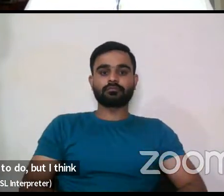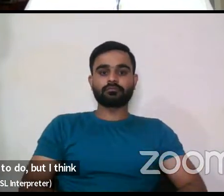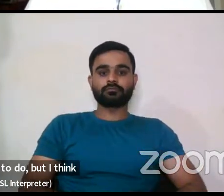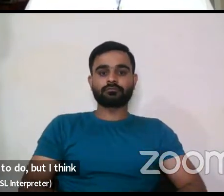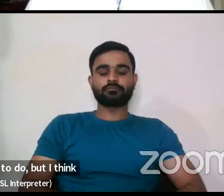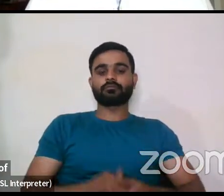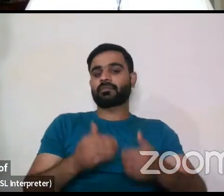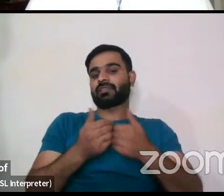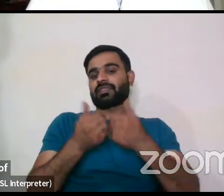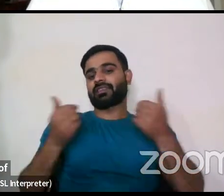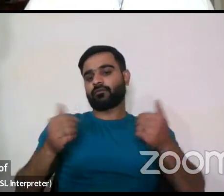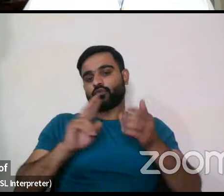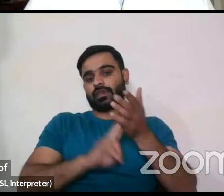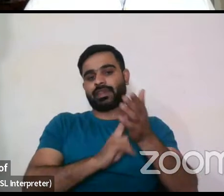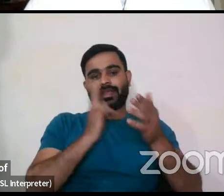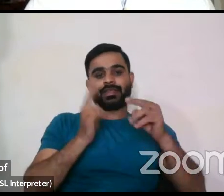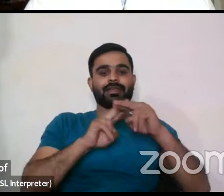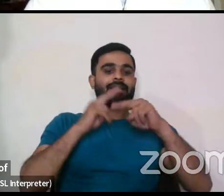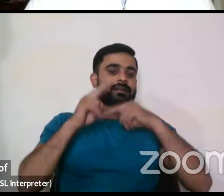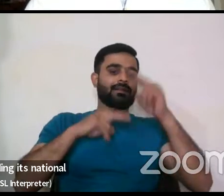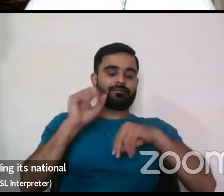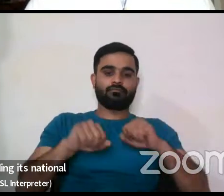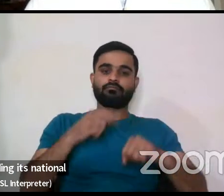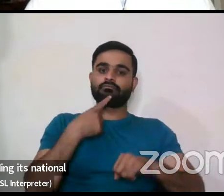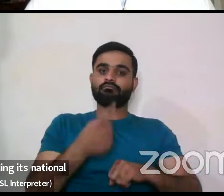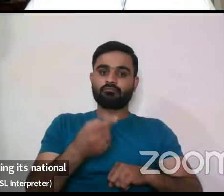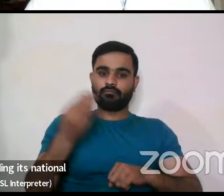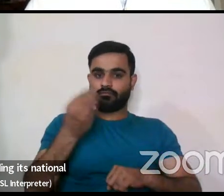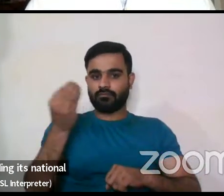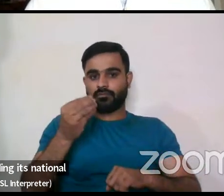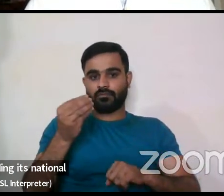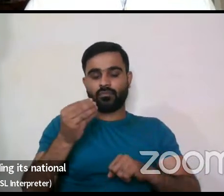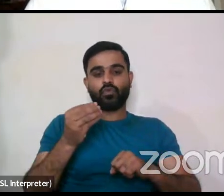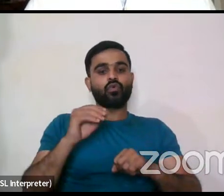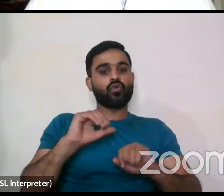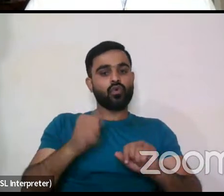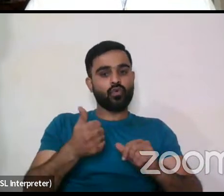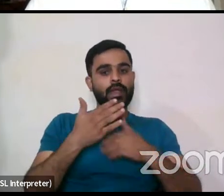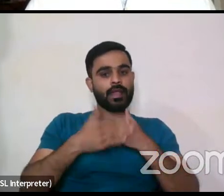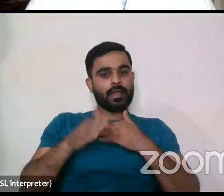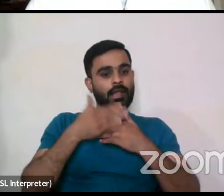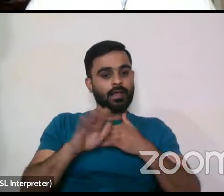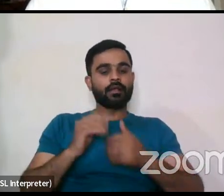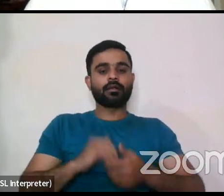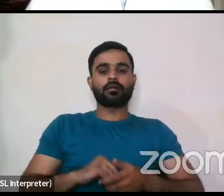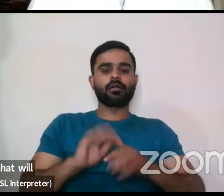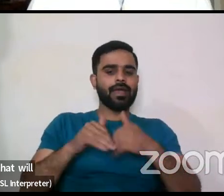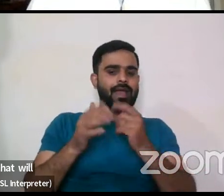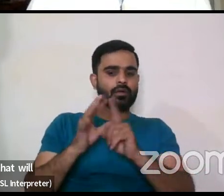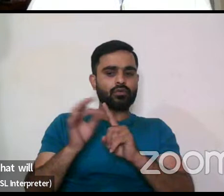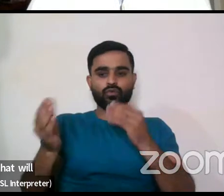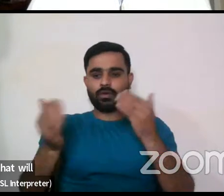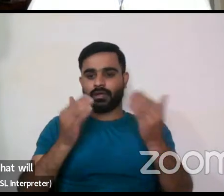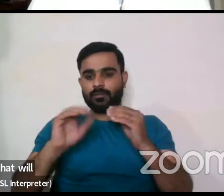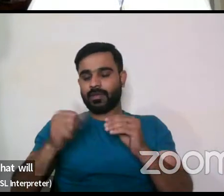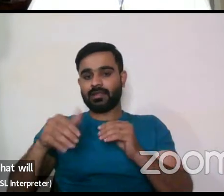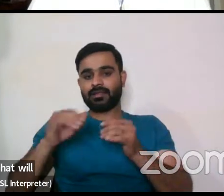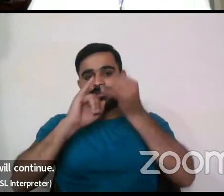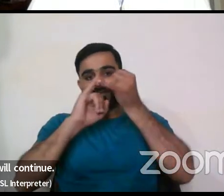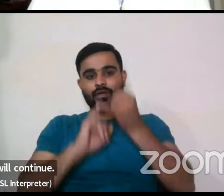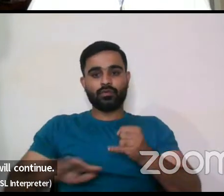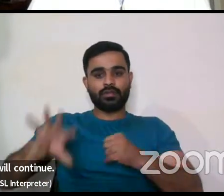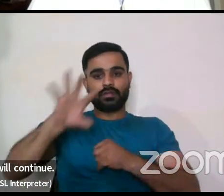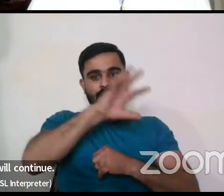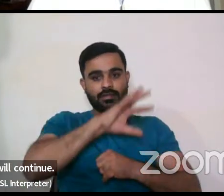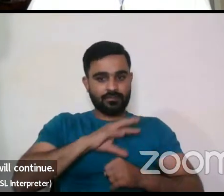safeguarding its national industries as well. So I'm sensing that some of that will continue. How does this compare with other South Asian